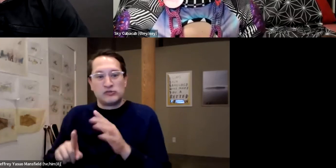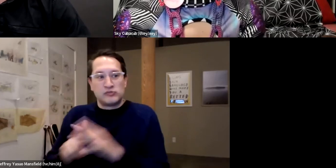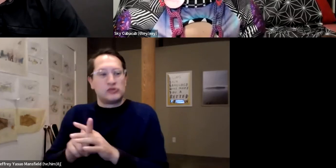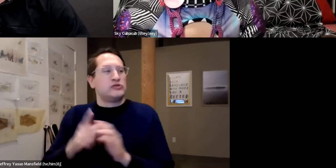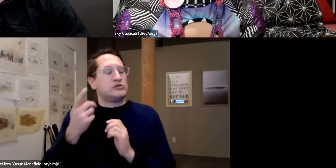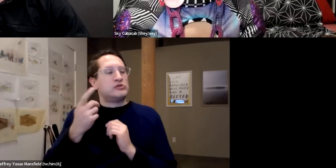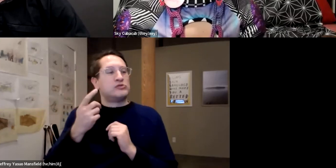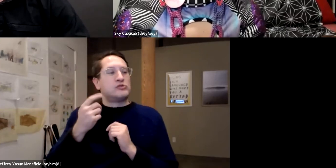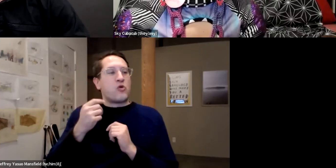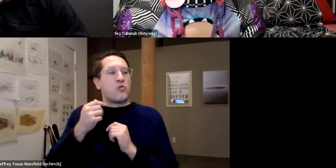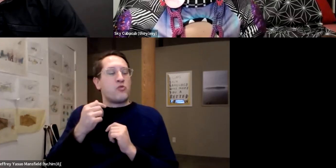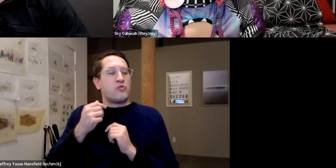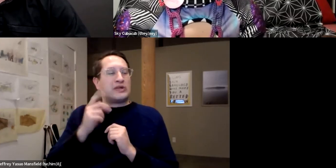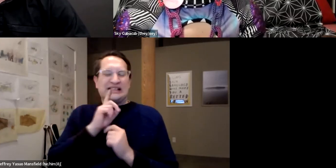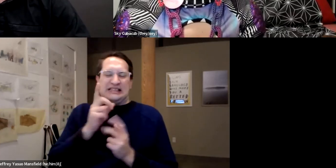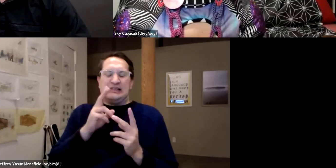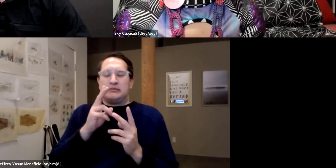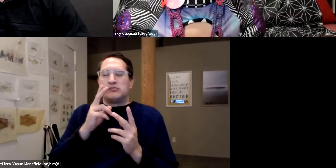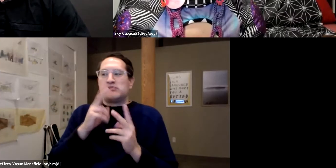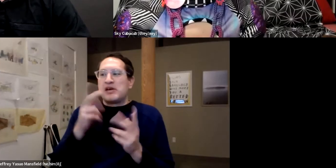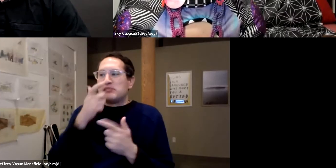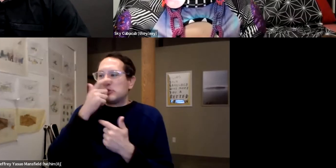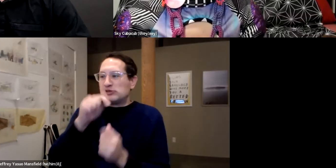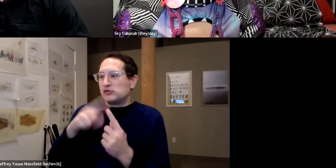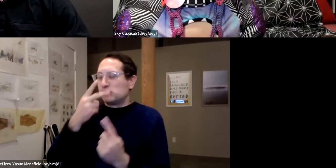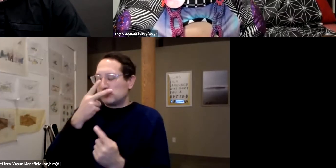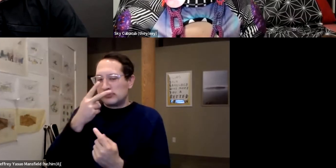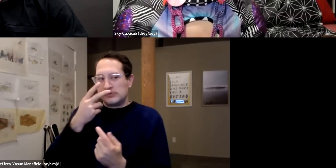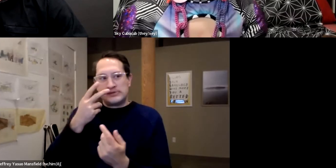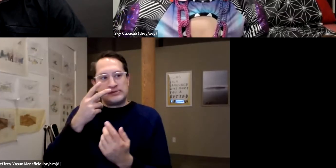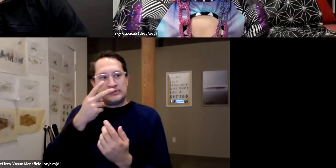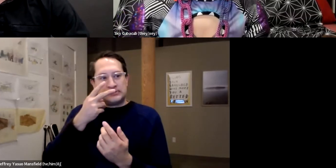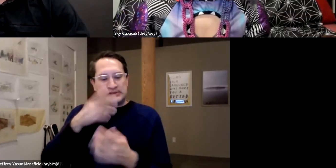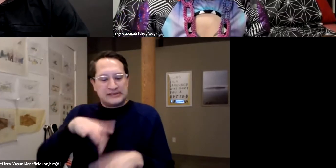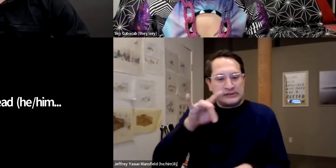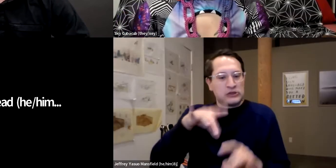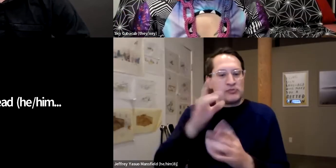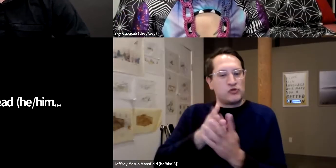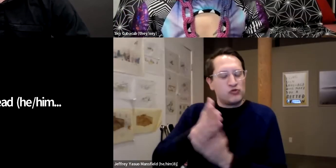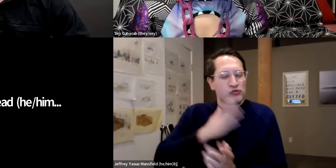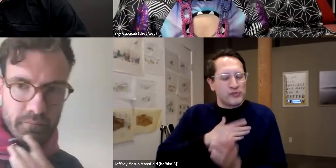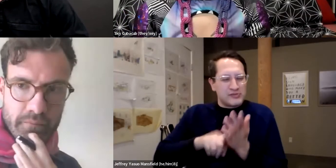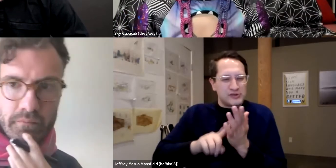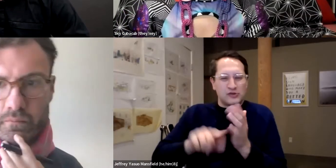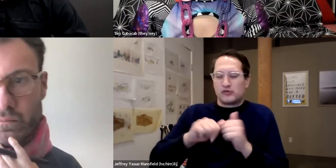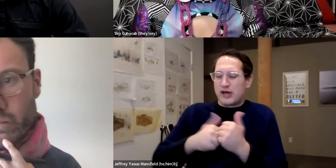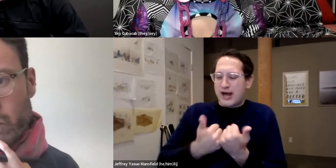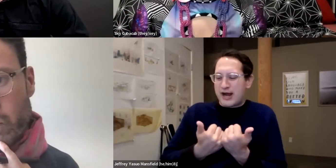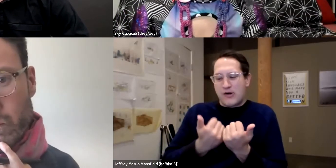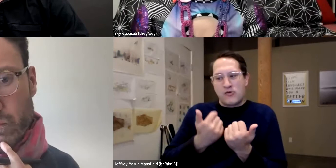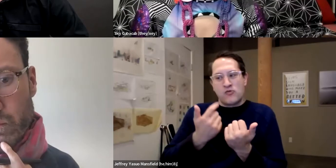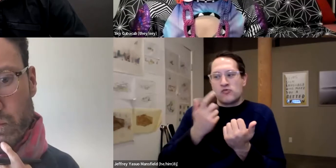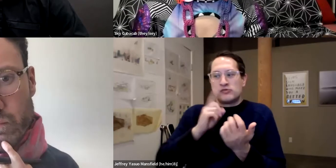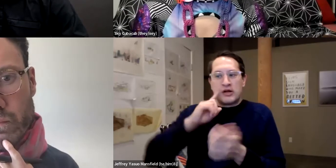these pluralities to come into play. It's very interesting to discover through